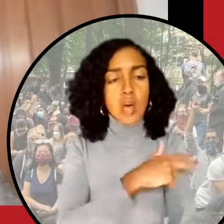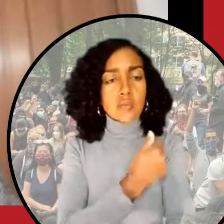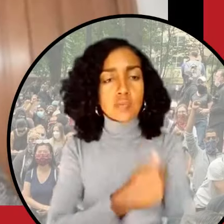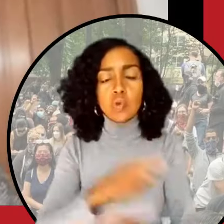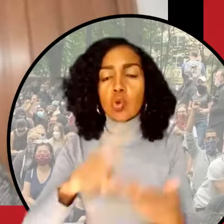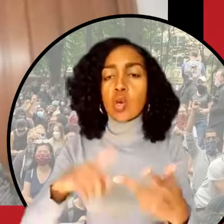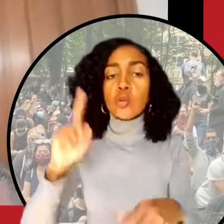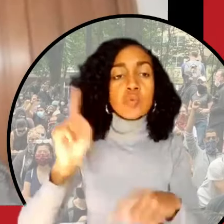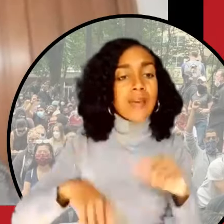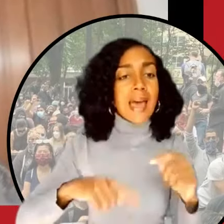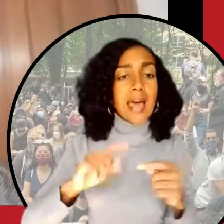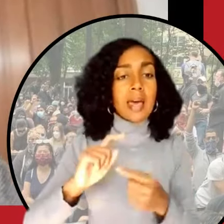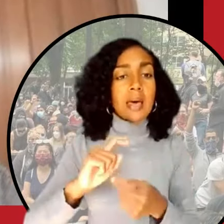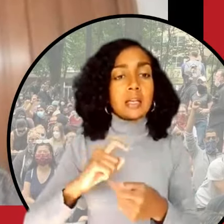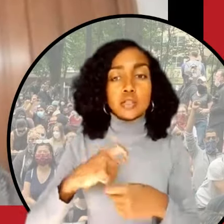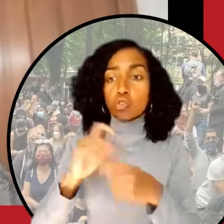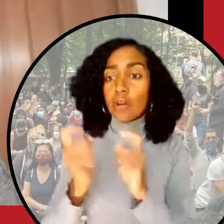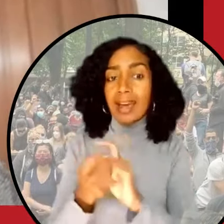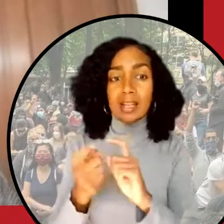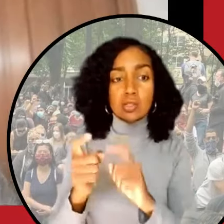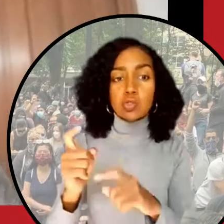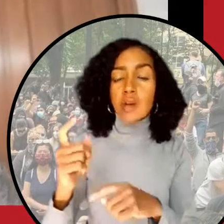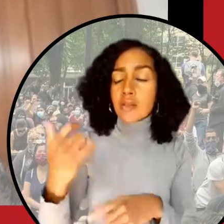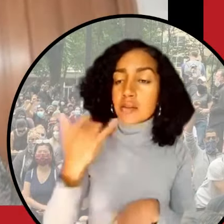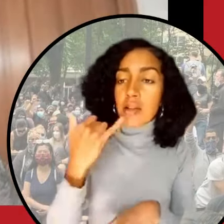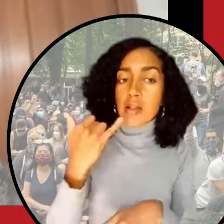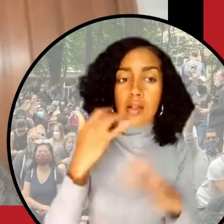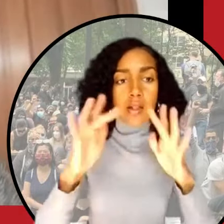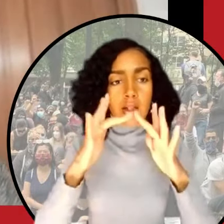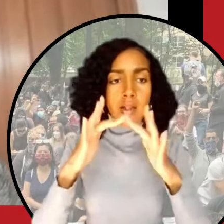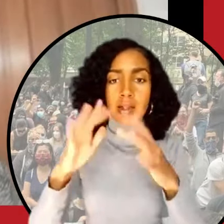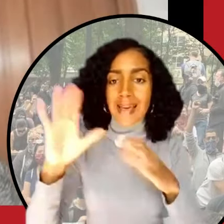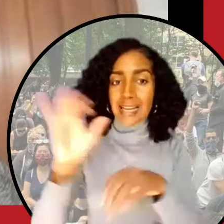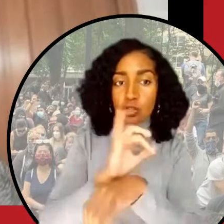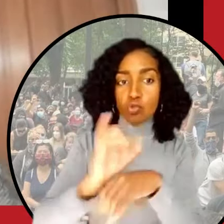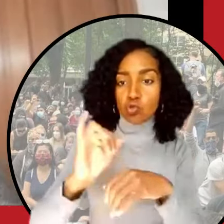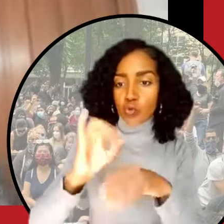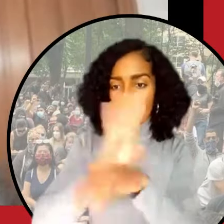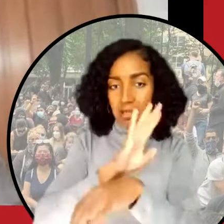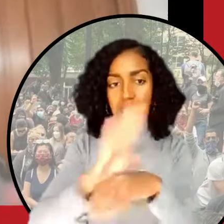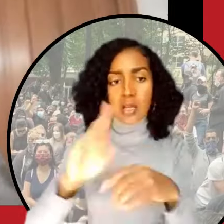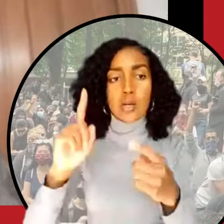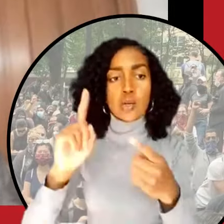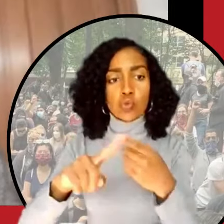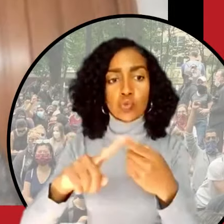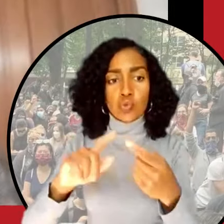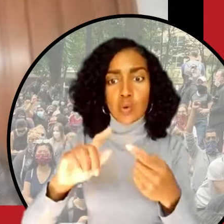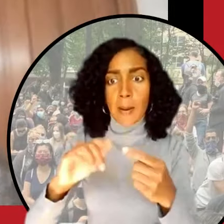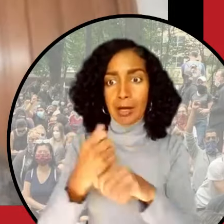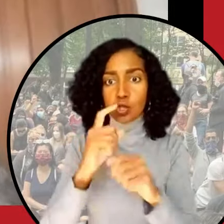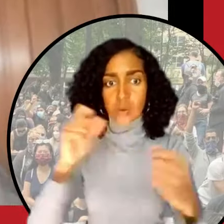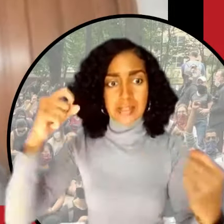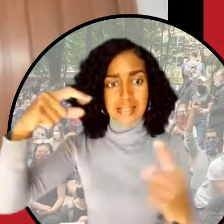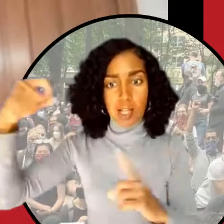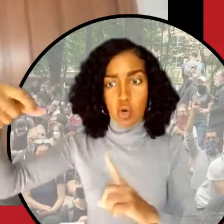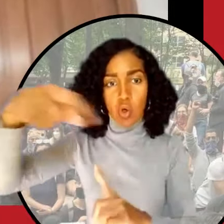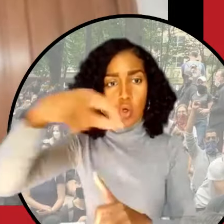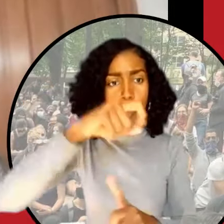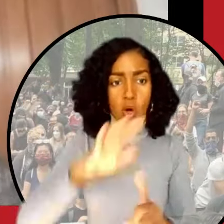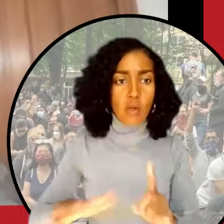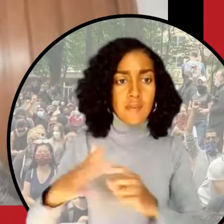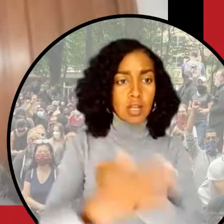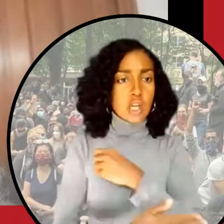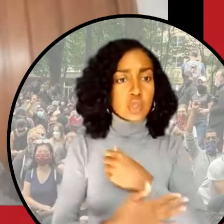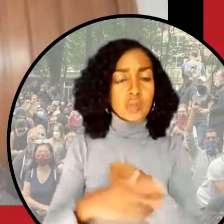just to be able to have signal, phone signal, internet signal that reaches every corner of the country. You can't bring millions of people out of poverty purely